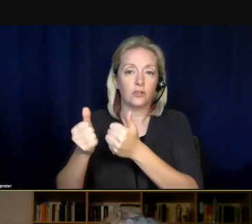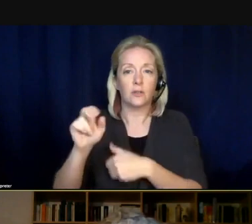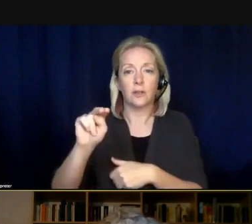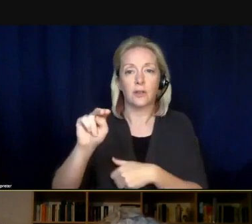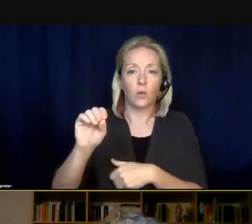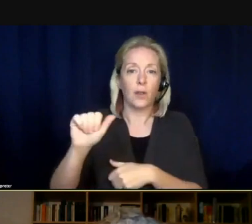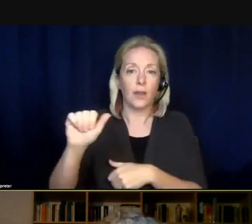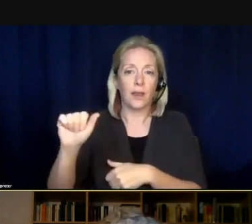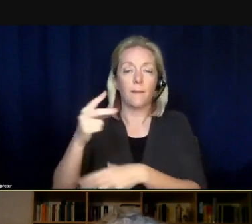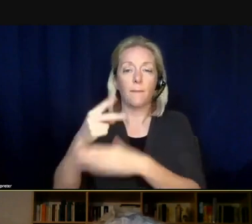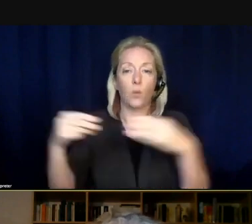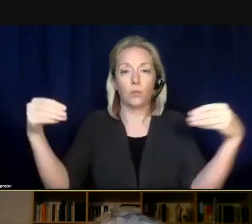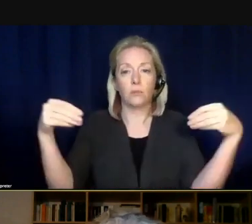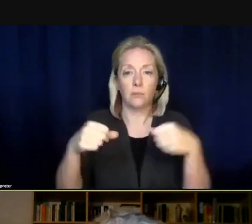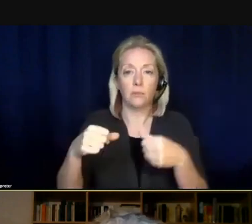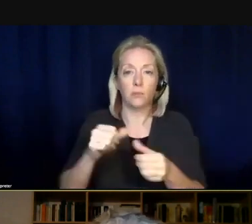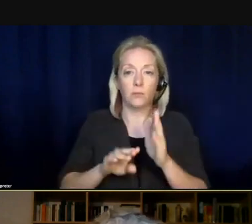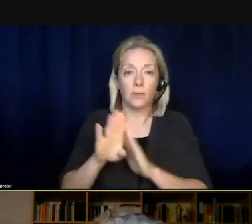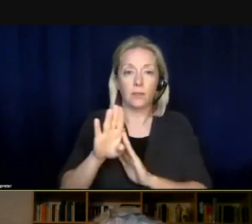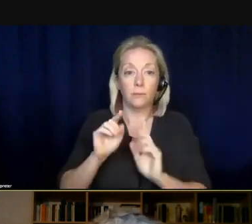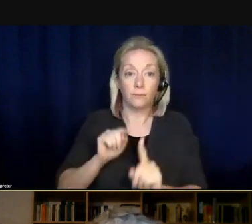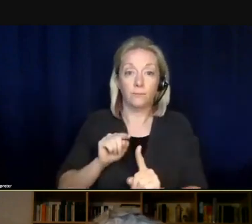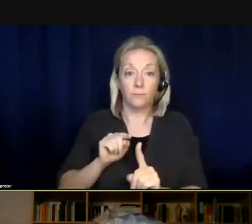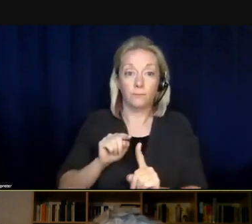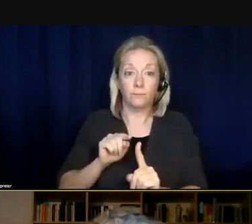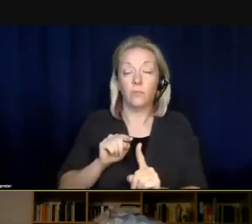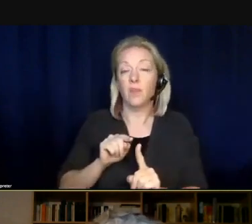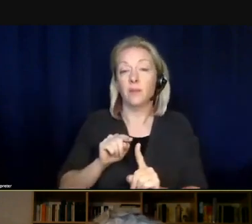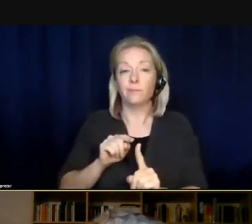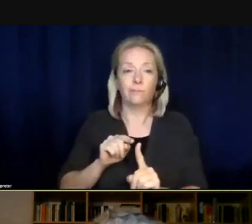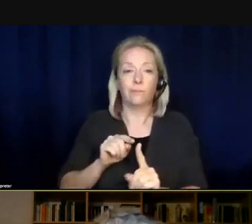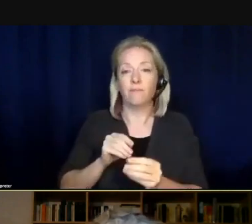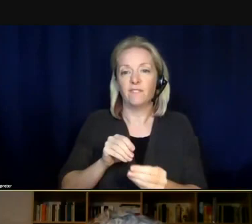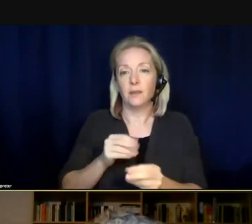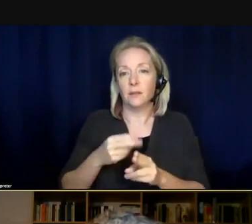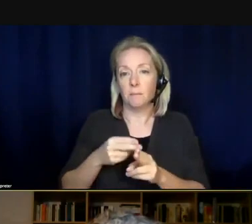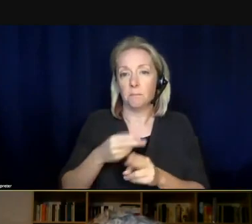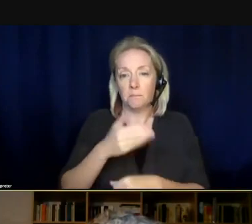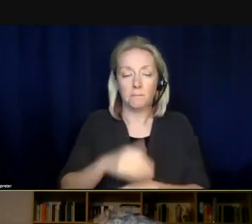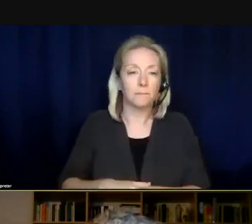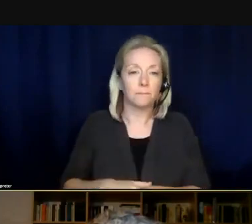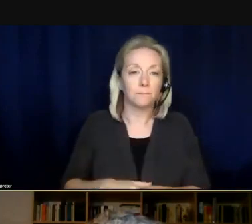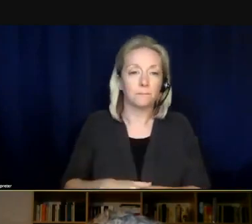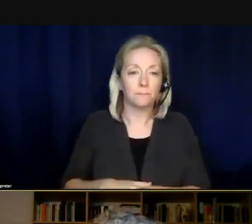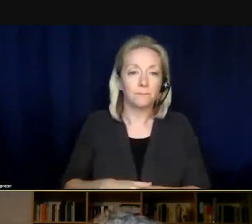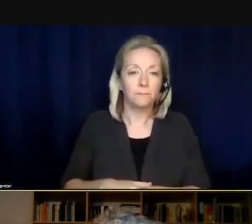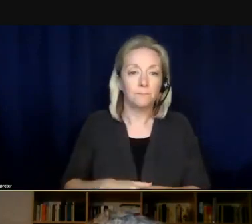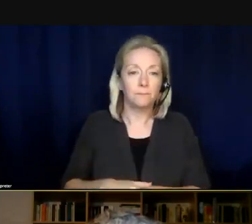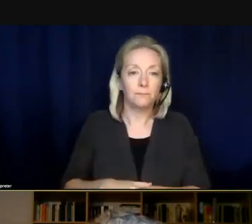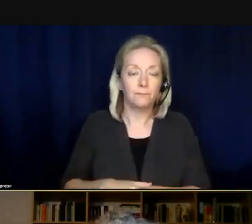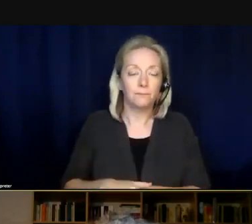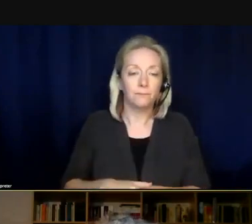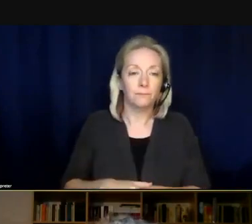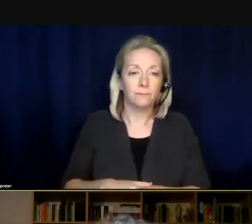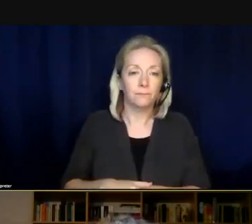it. So you put your name in here, and then, or the child's